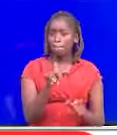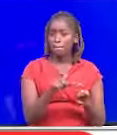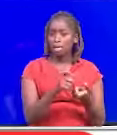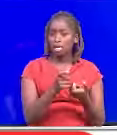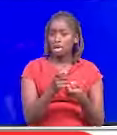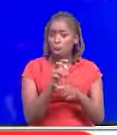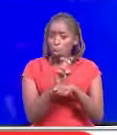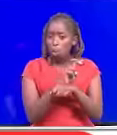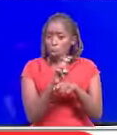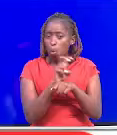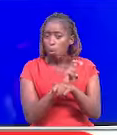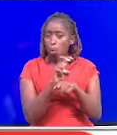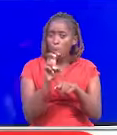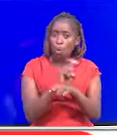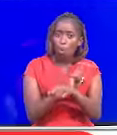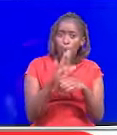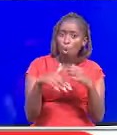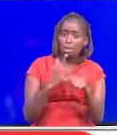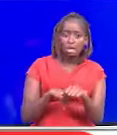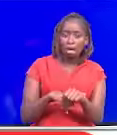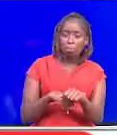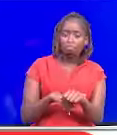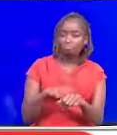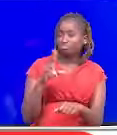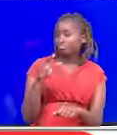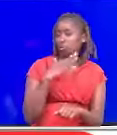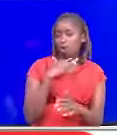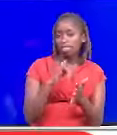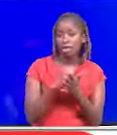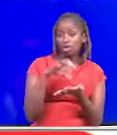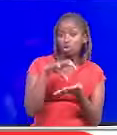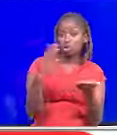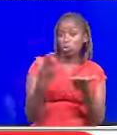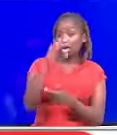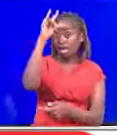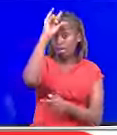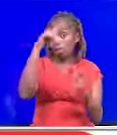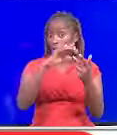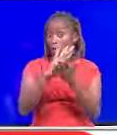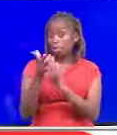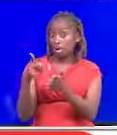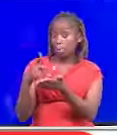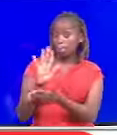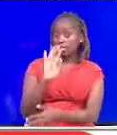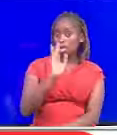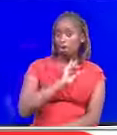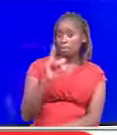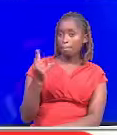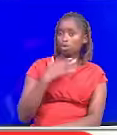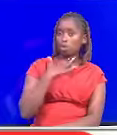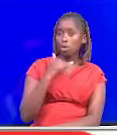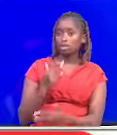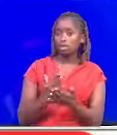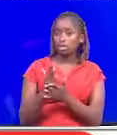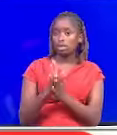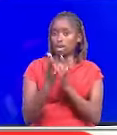see also media being censored all the time. We do not want a situation where government goes without paying the media its dues. We want our rights and freedoms